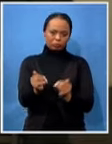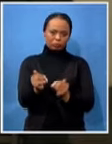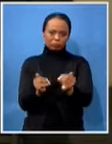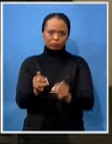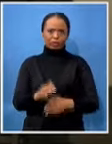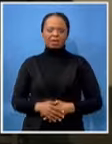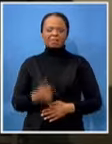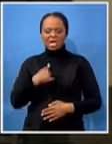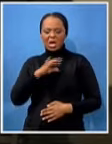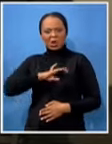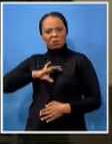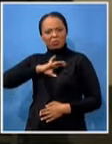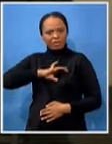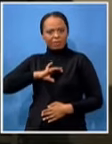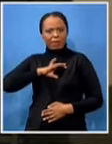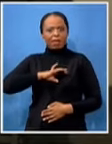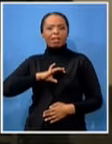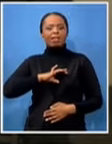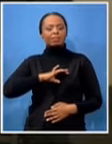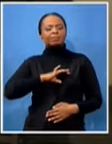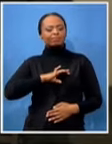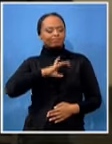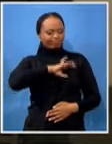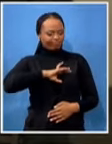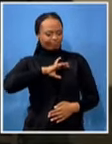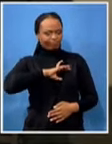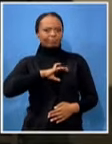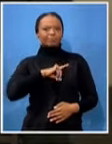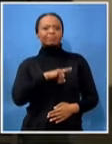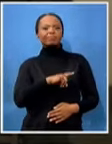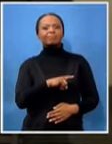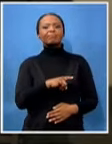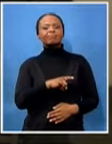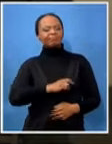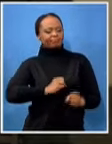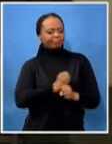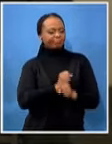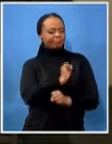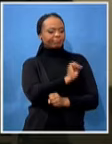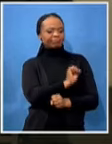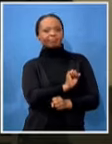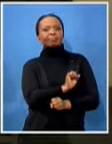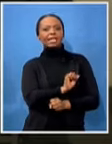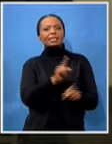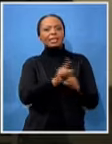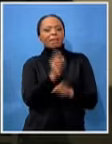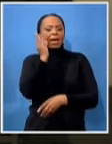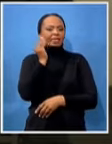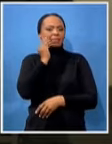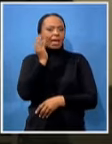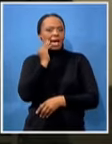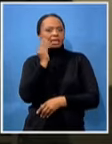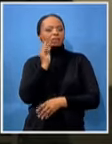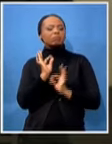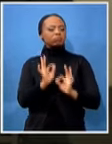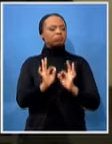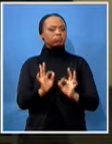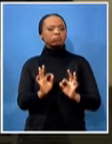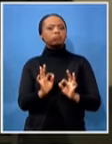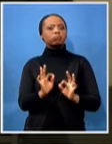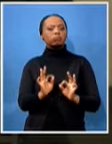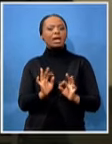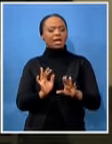are quite on top of the game, and they've got good enough experience, and we can see the impact. And so from that point of view, I think we're